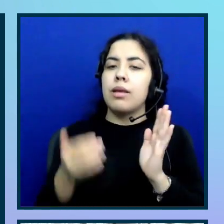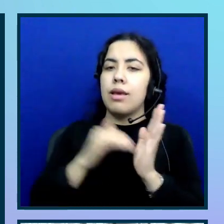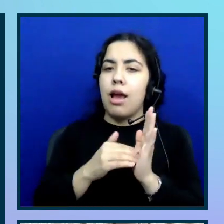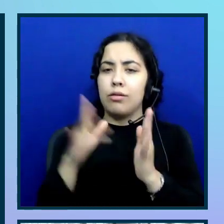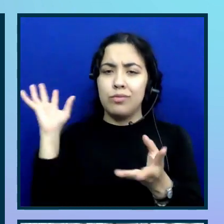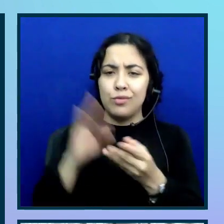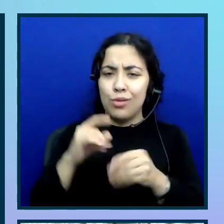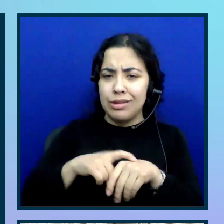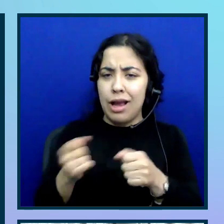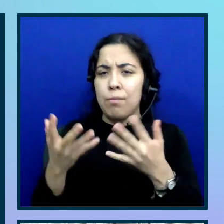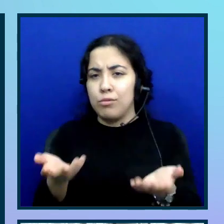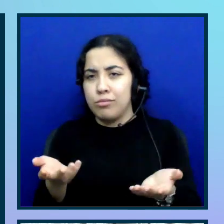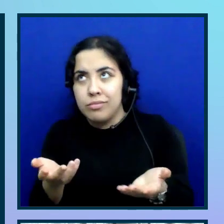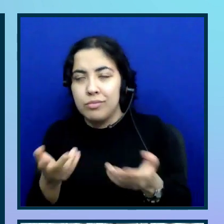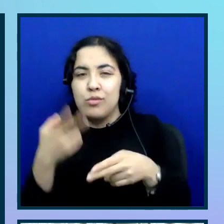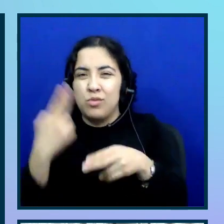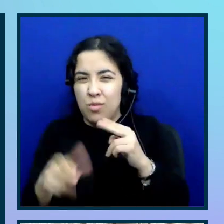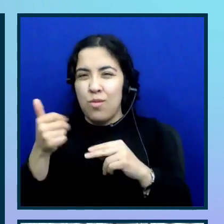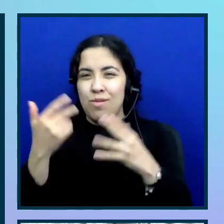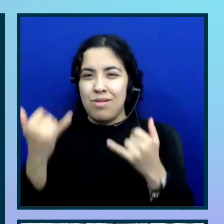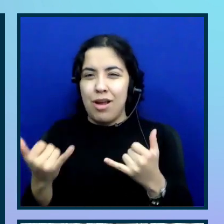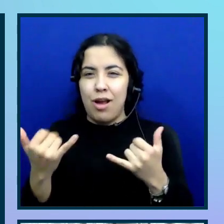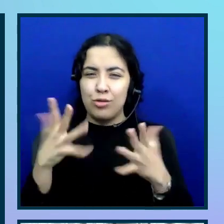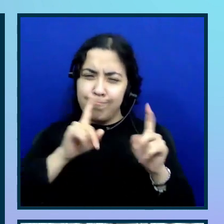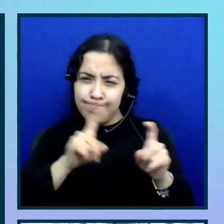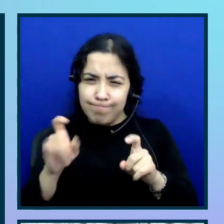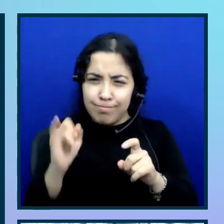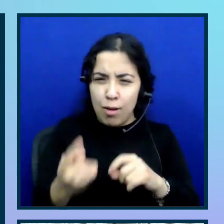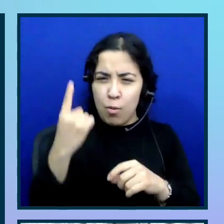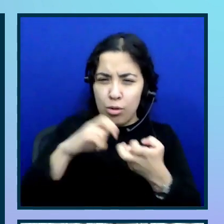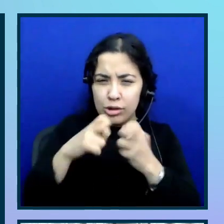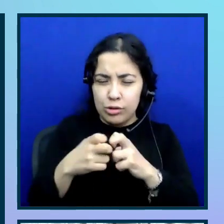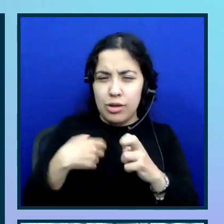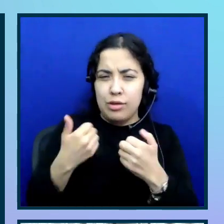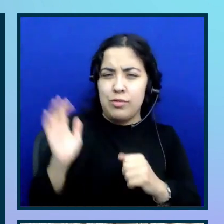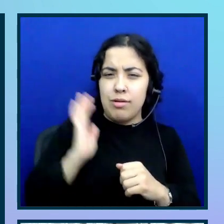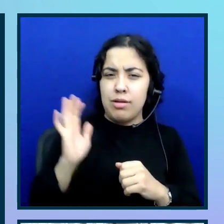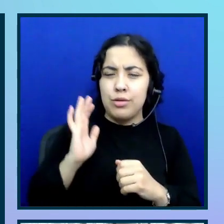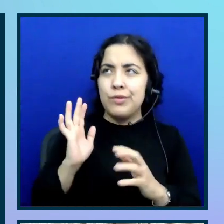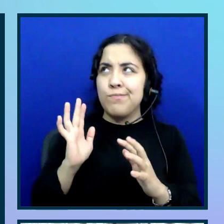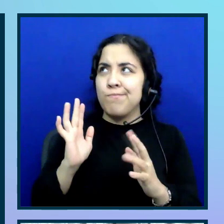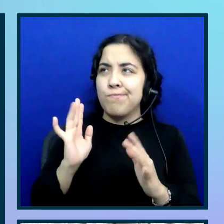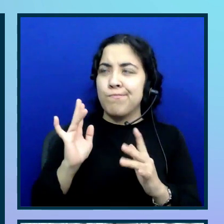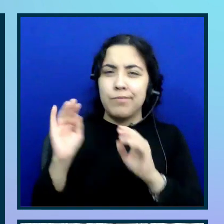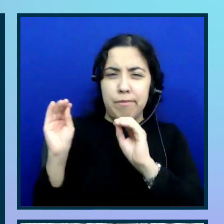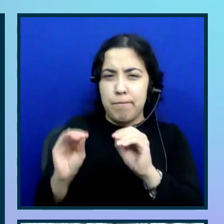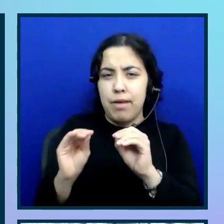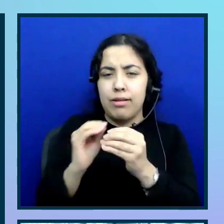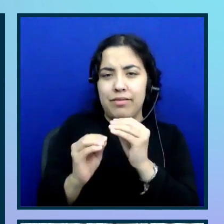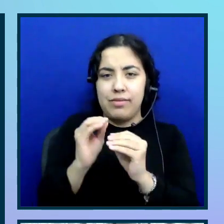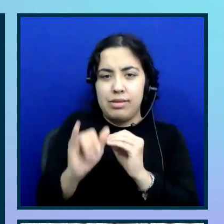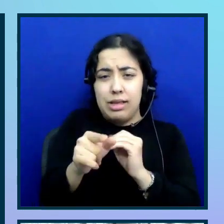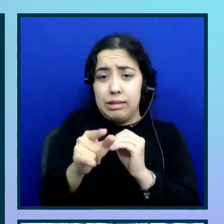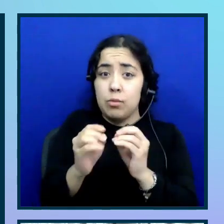in total, this was a lot shorter because now I just had to test just that one issue that I was trying to implement the fixes for. So this one